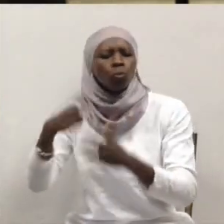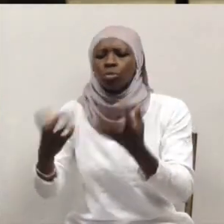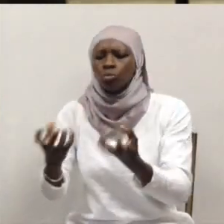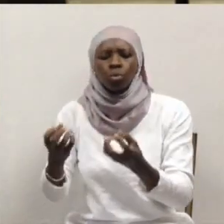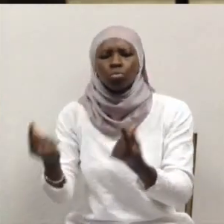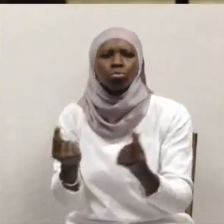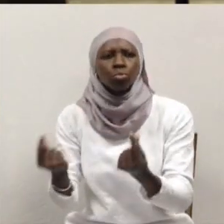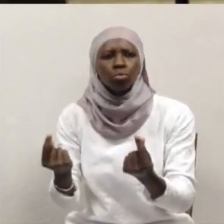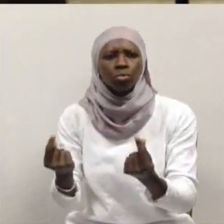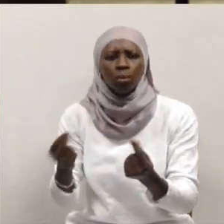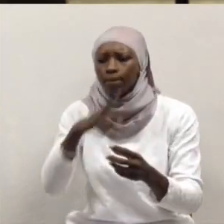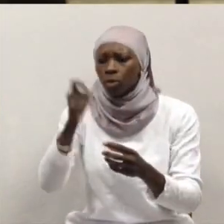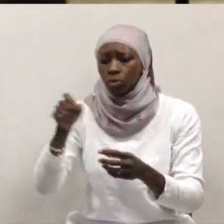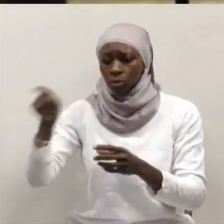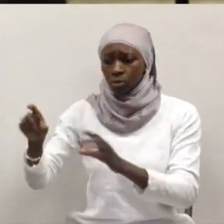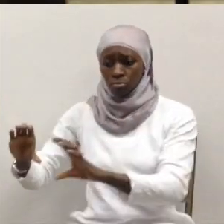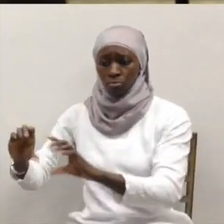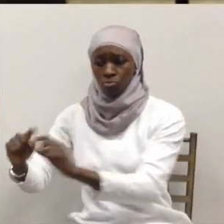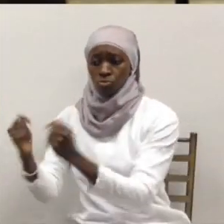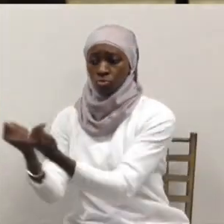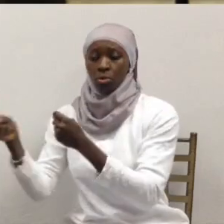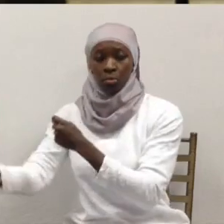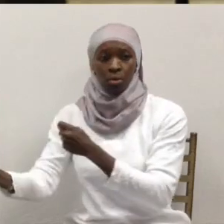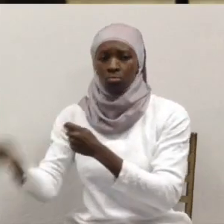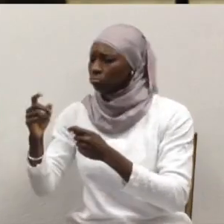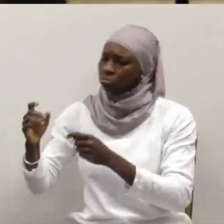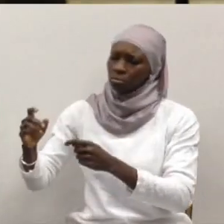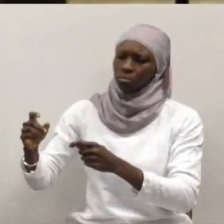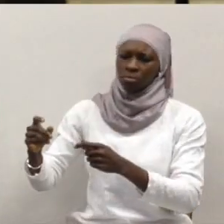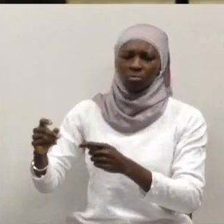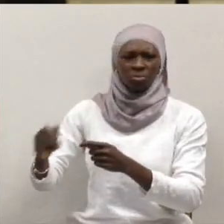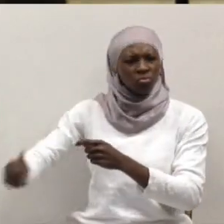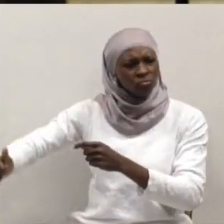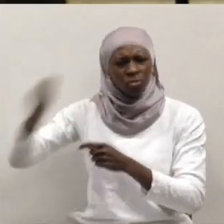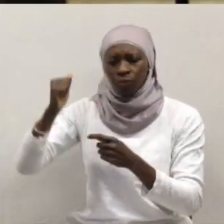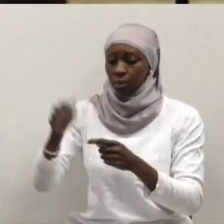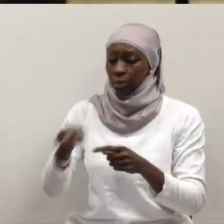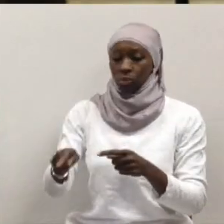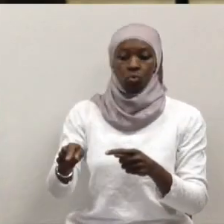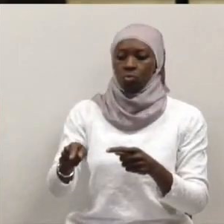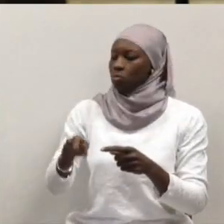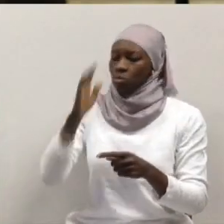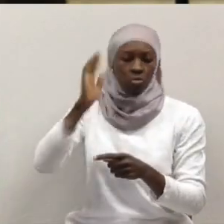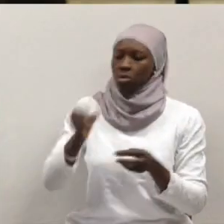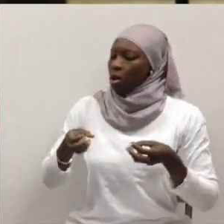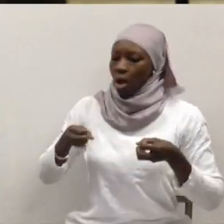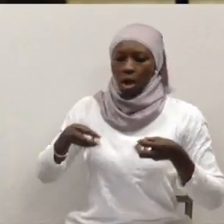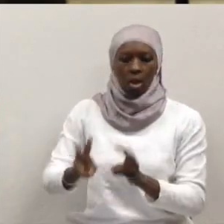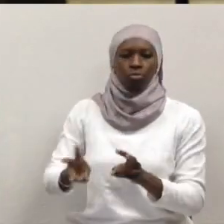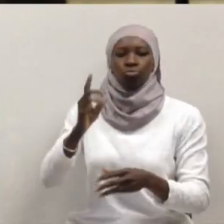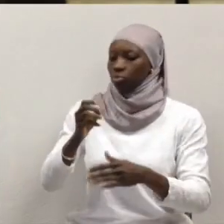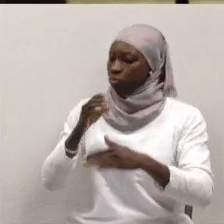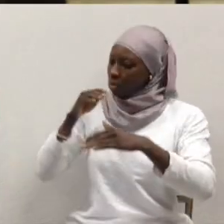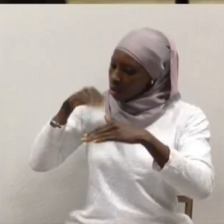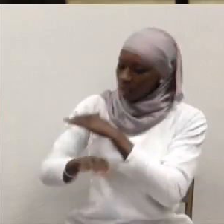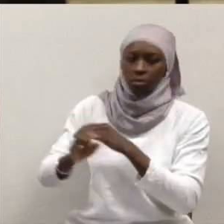is determined that you are not going to enter Mecca. So negotiations went on back and forth,